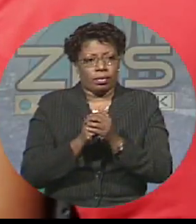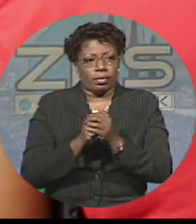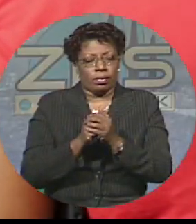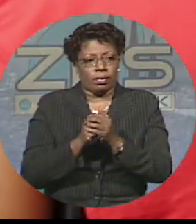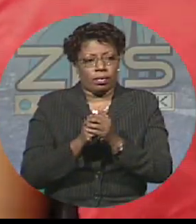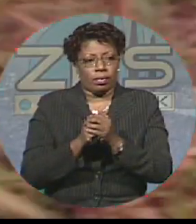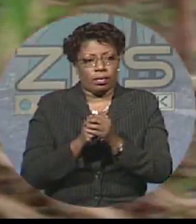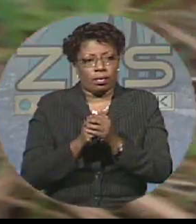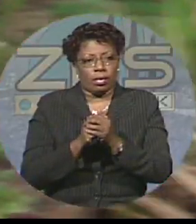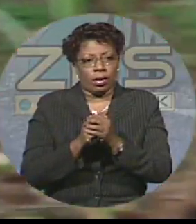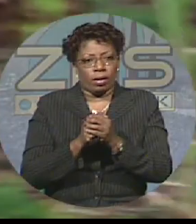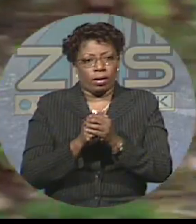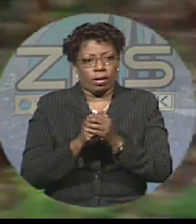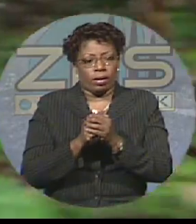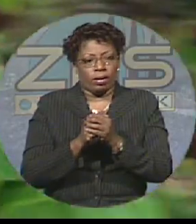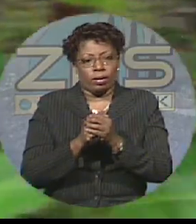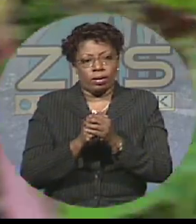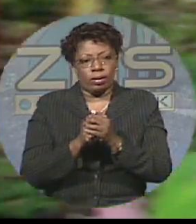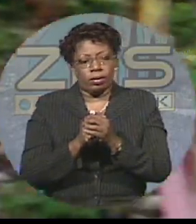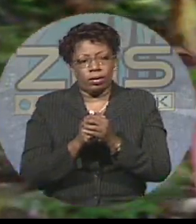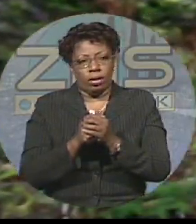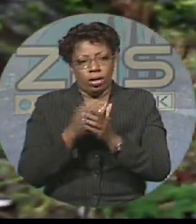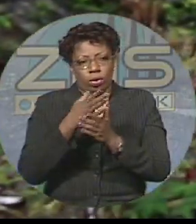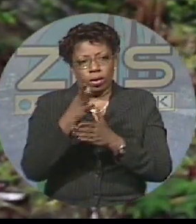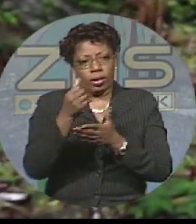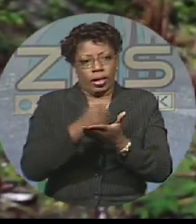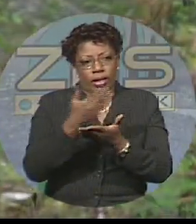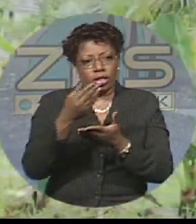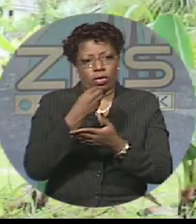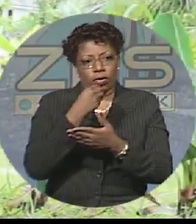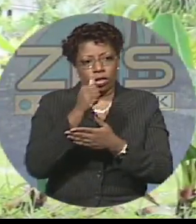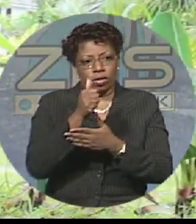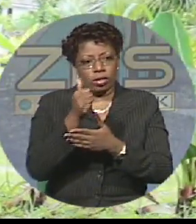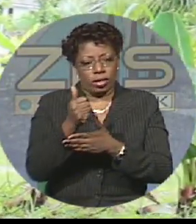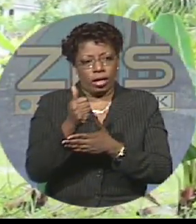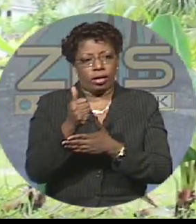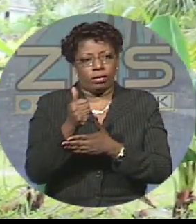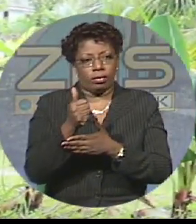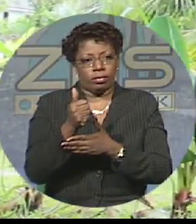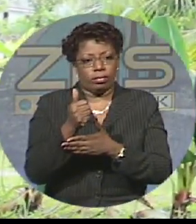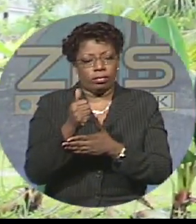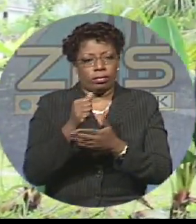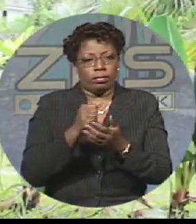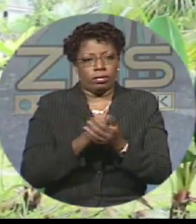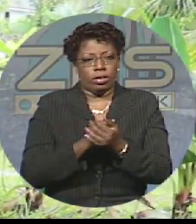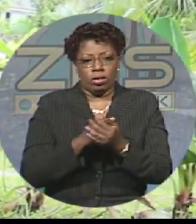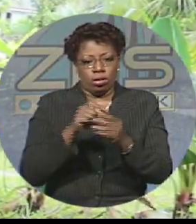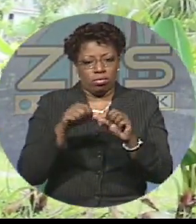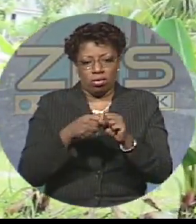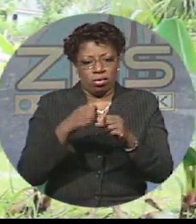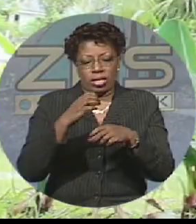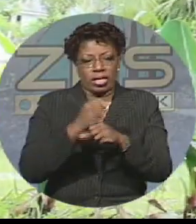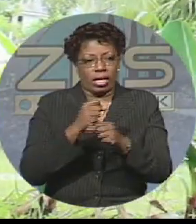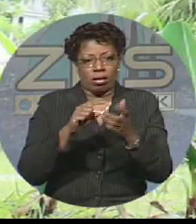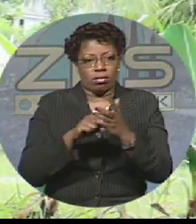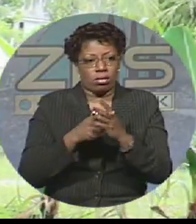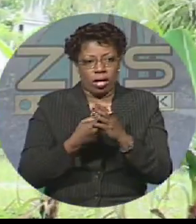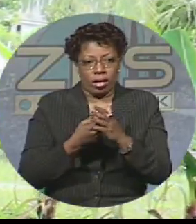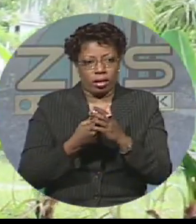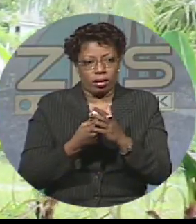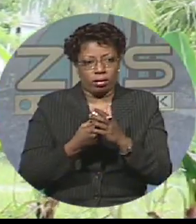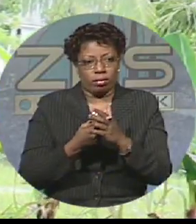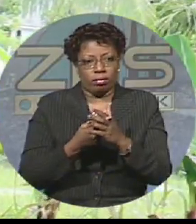it to feed you significantly. But so they really just have to get started. And